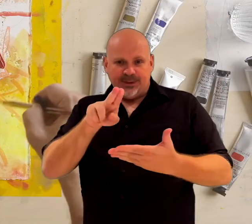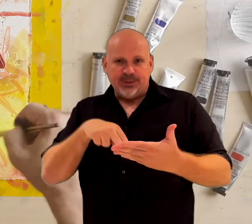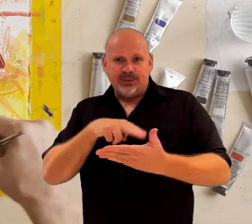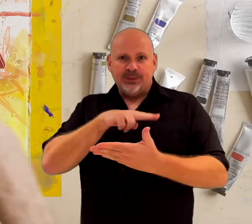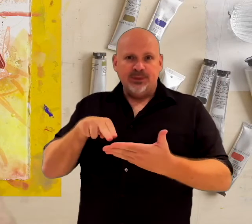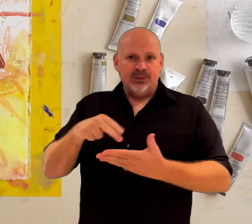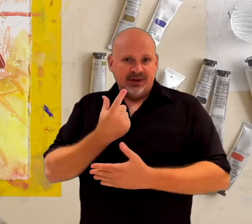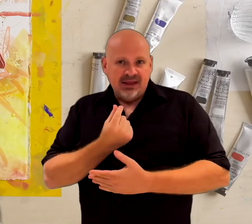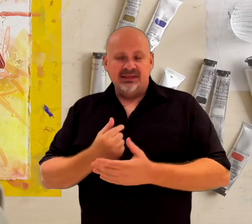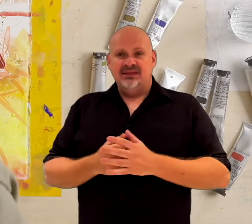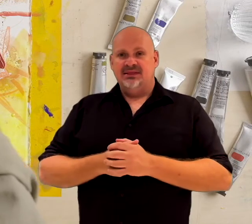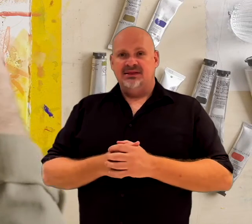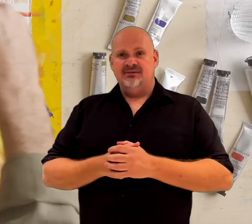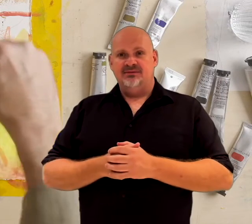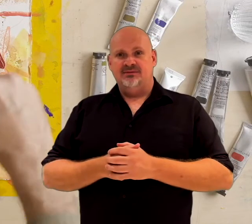lines.